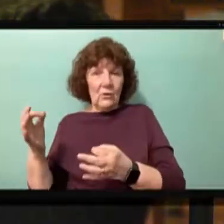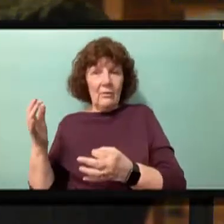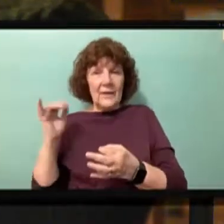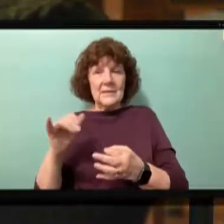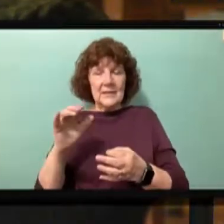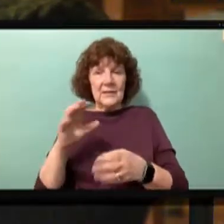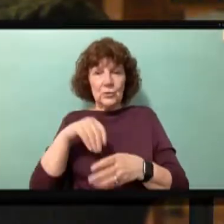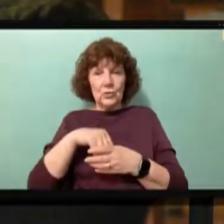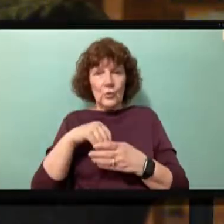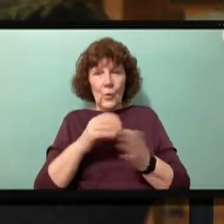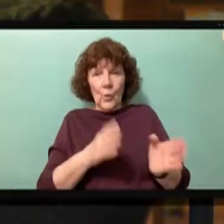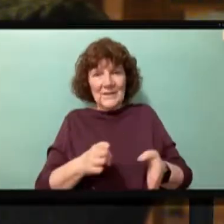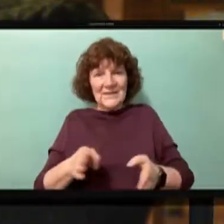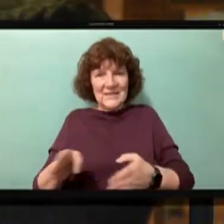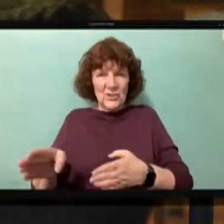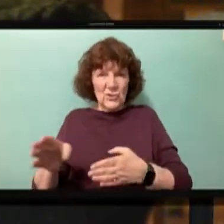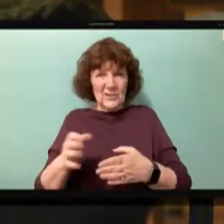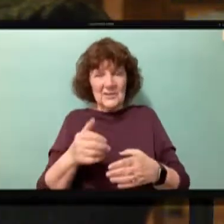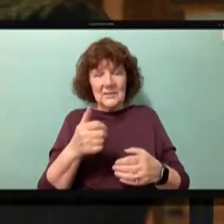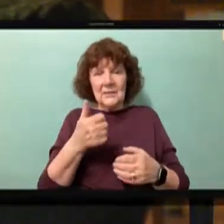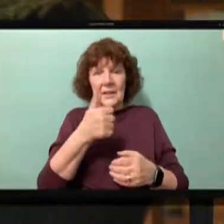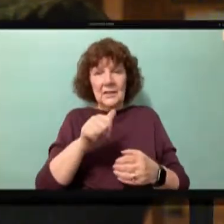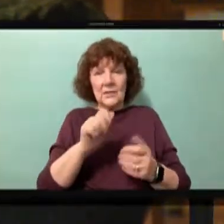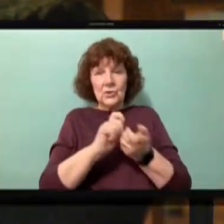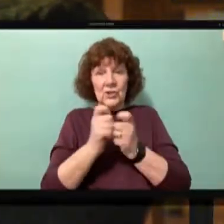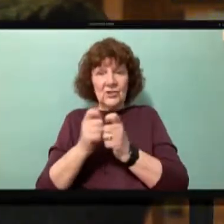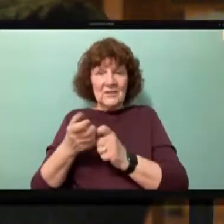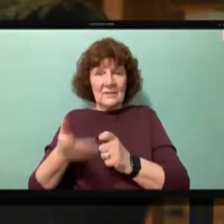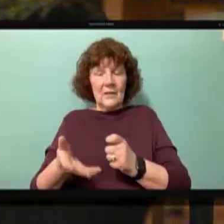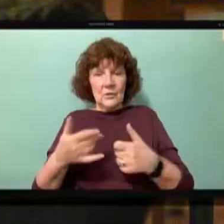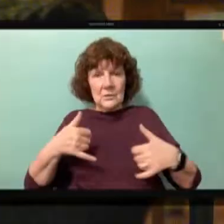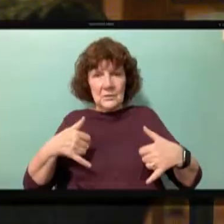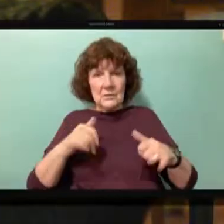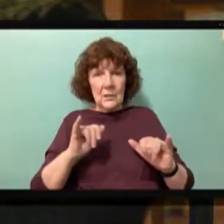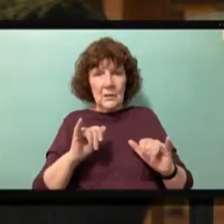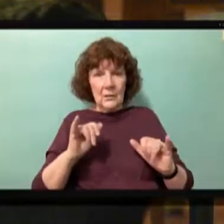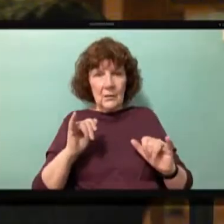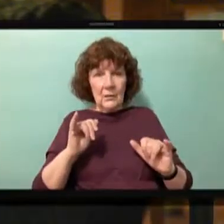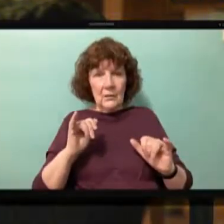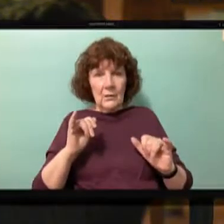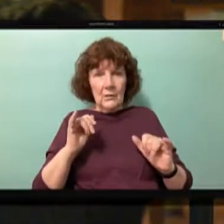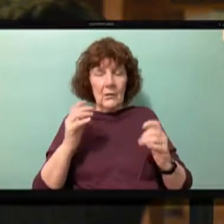right? Any set of changes there still ultimately result in the same